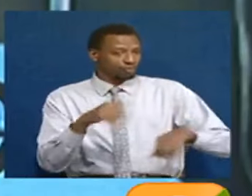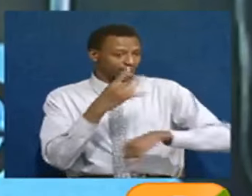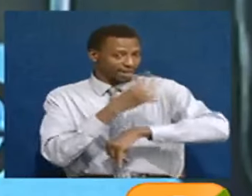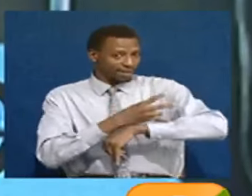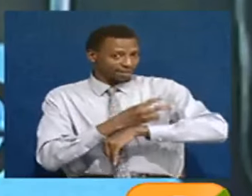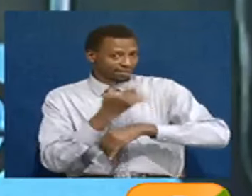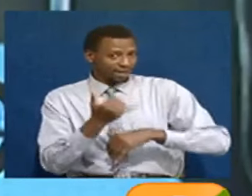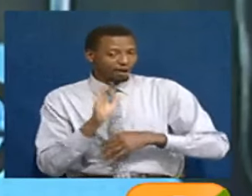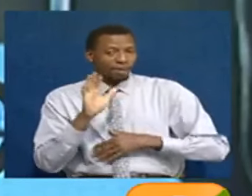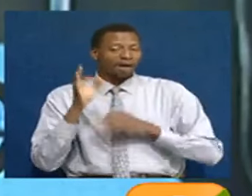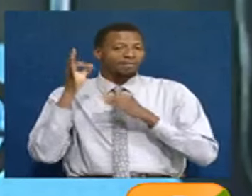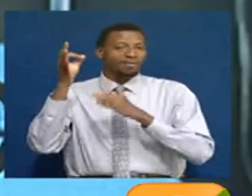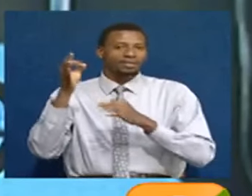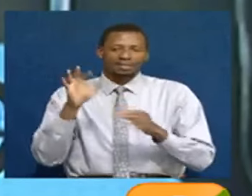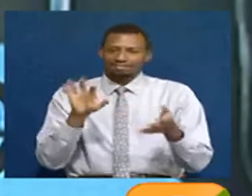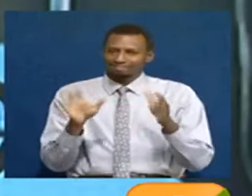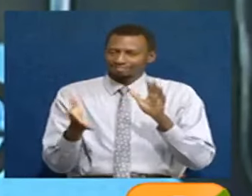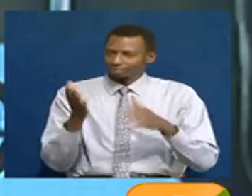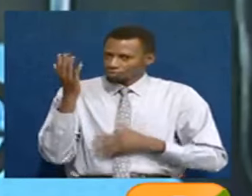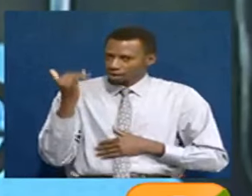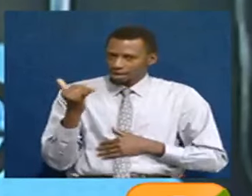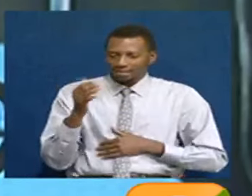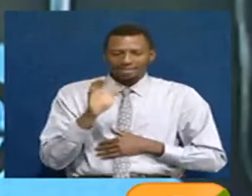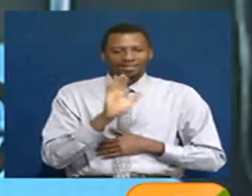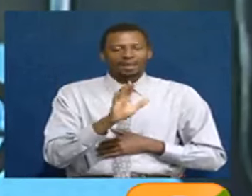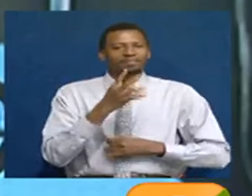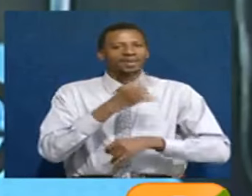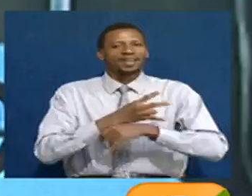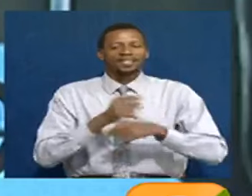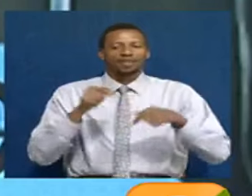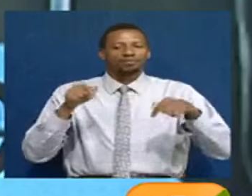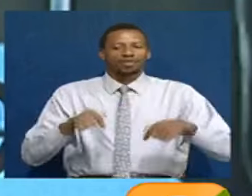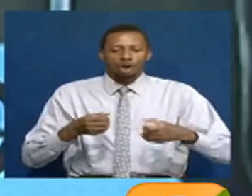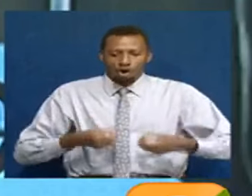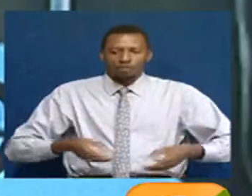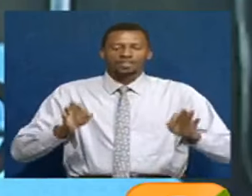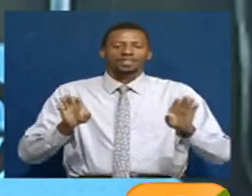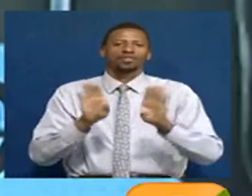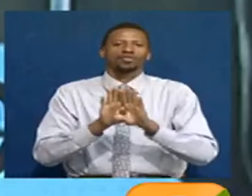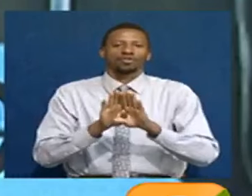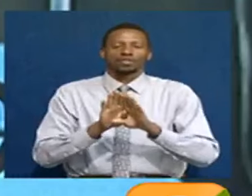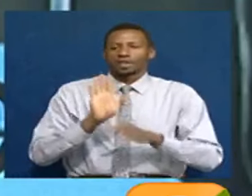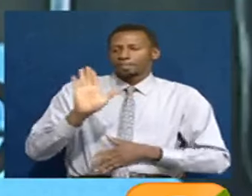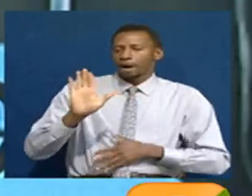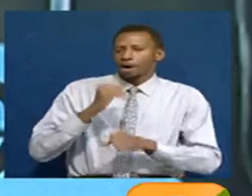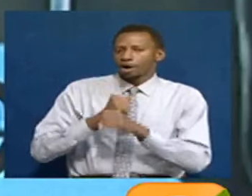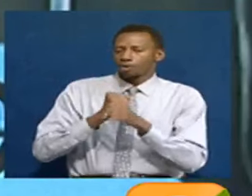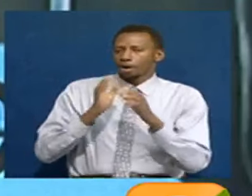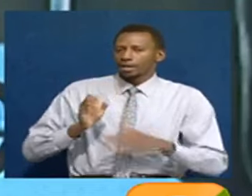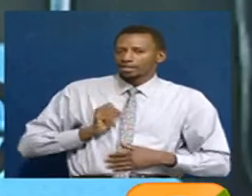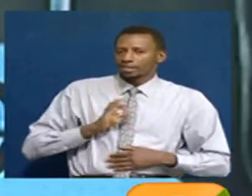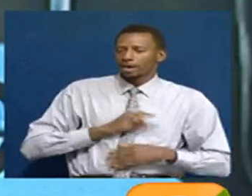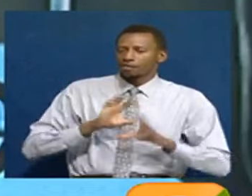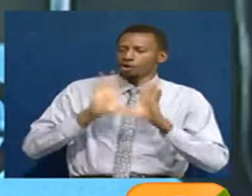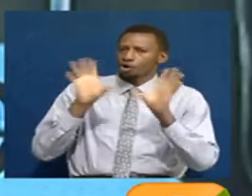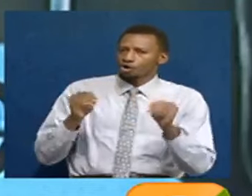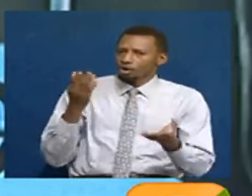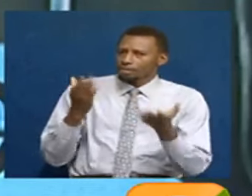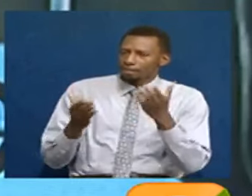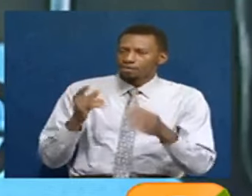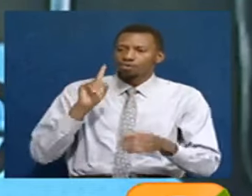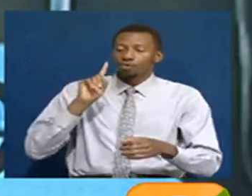future. This following the folding of the fund today. The employees numbering over 1,700